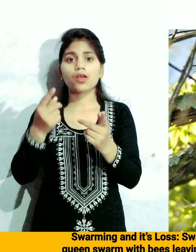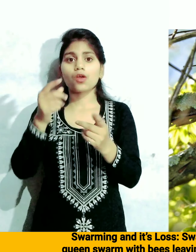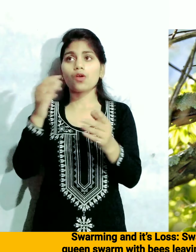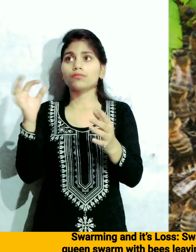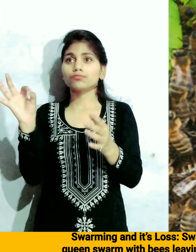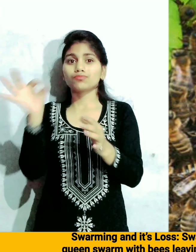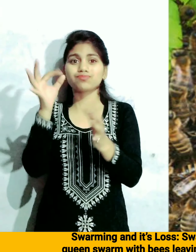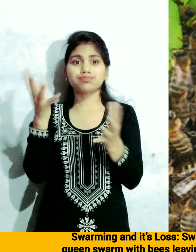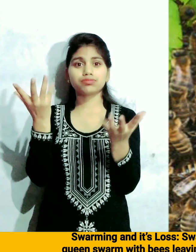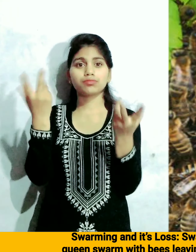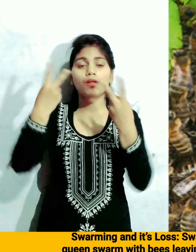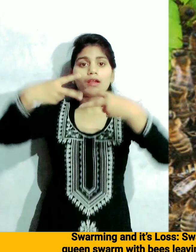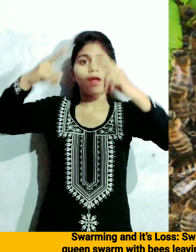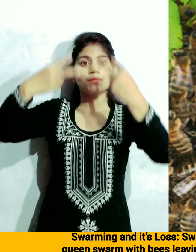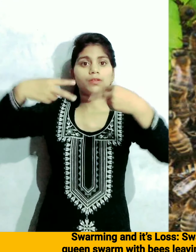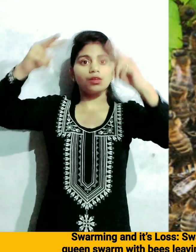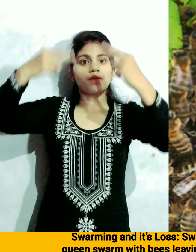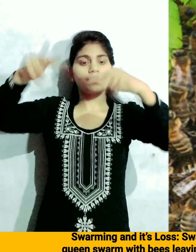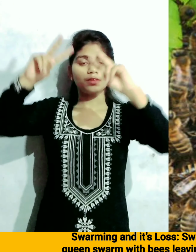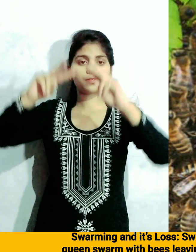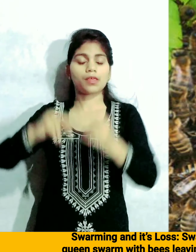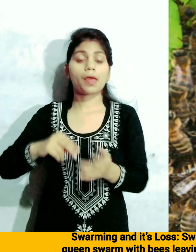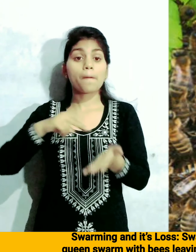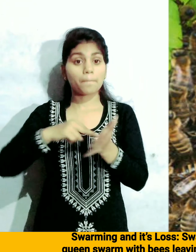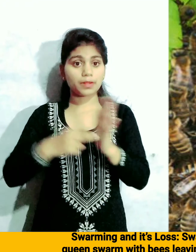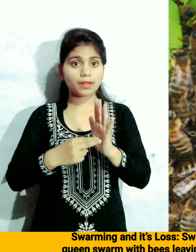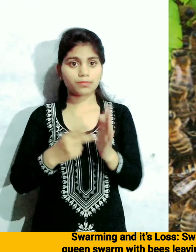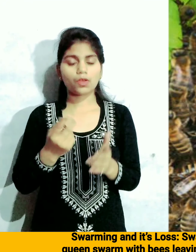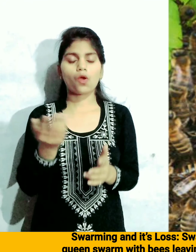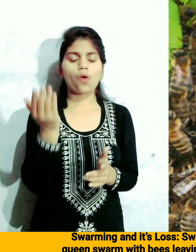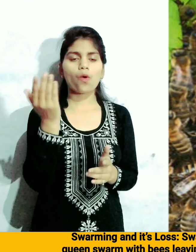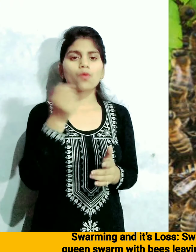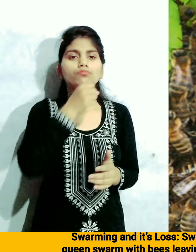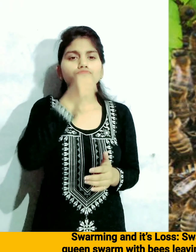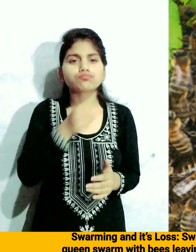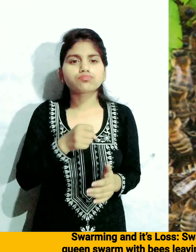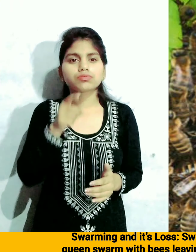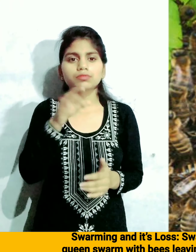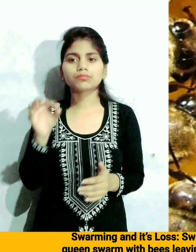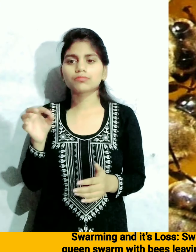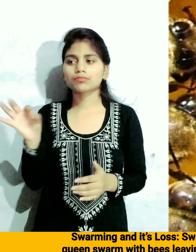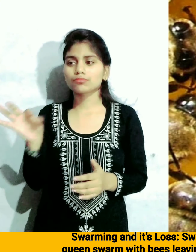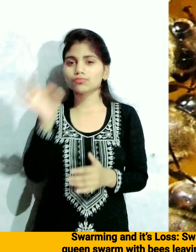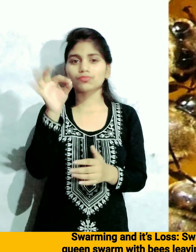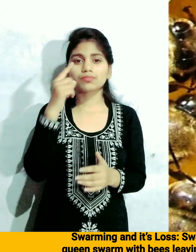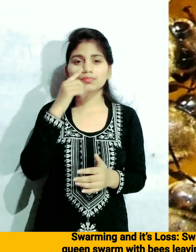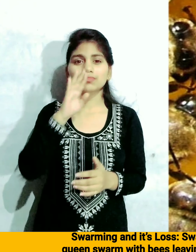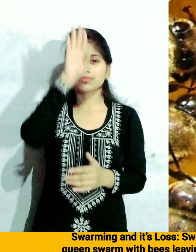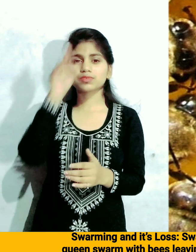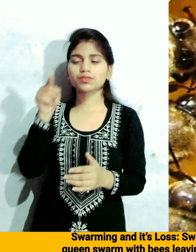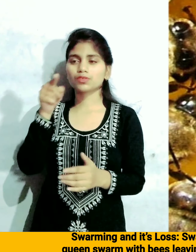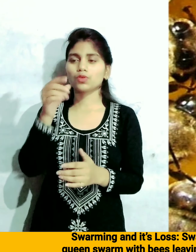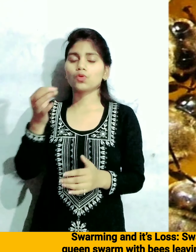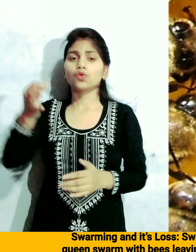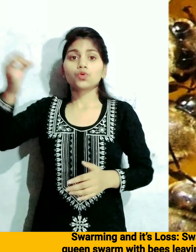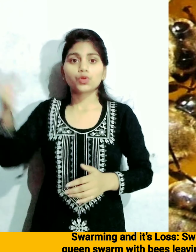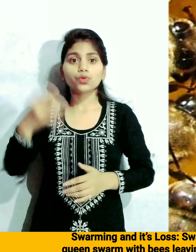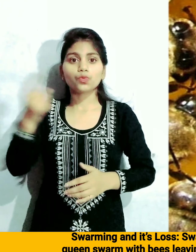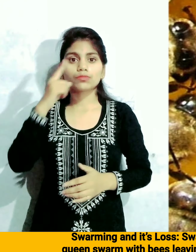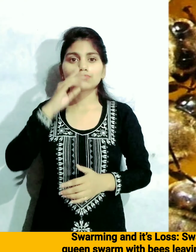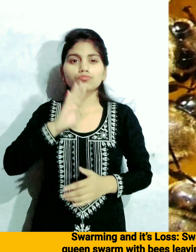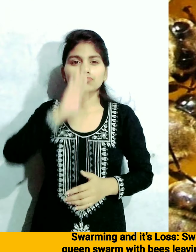colony. The old queen swarm with bees, leaving behind few